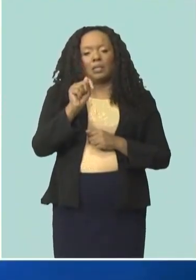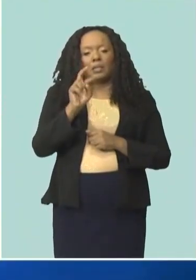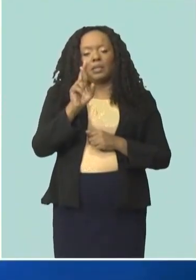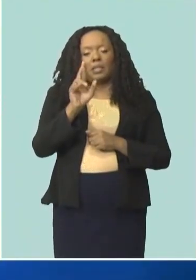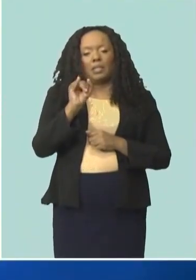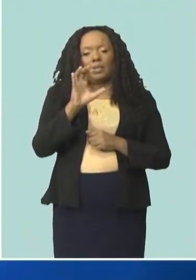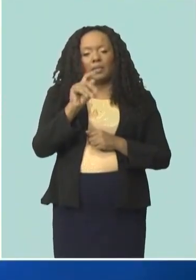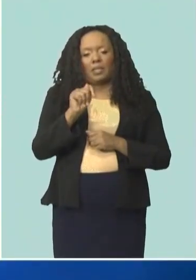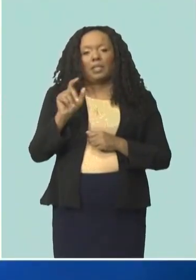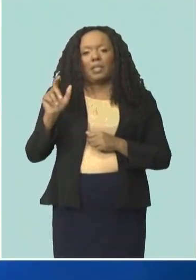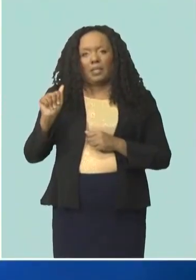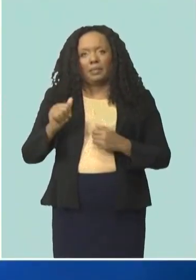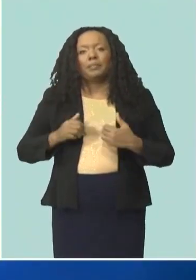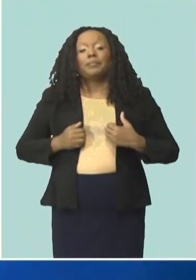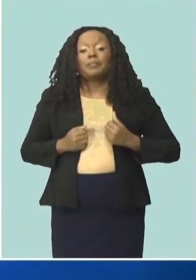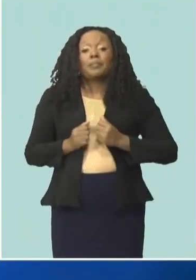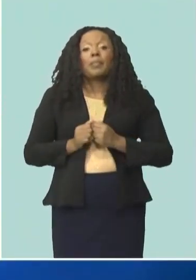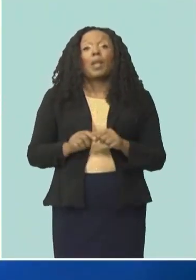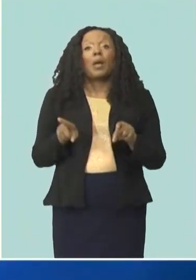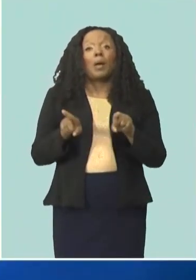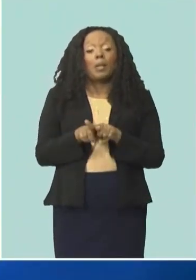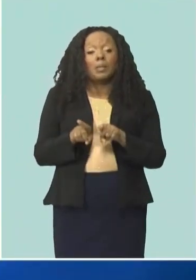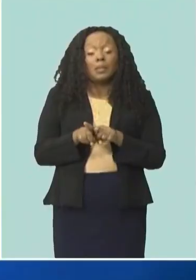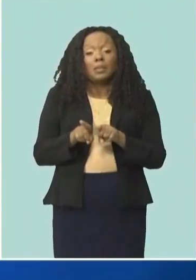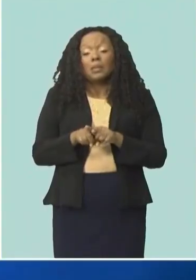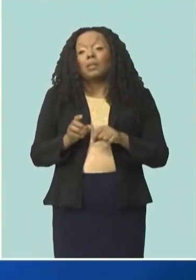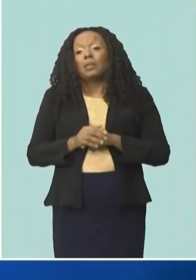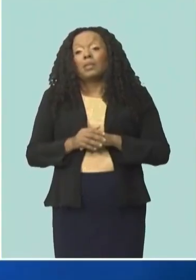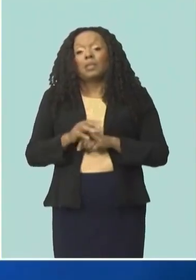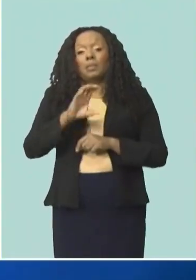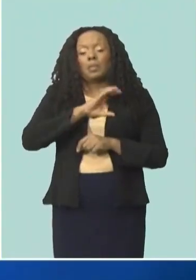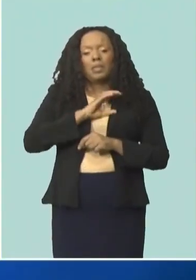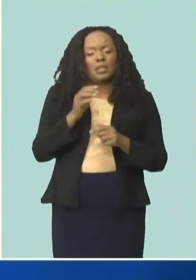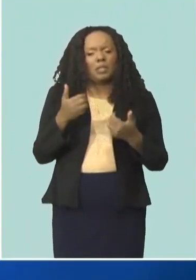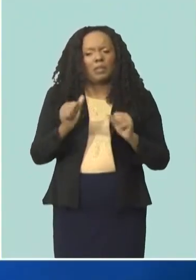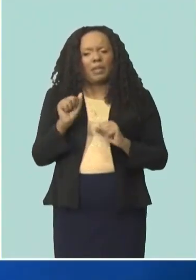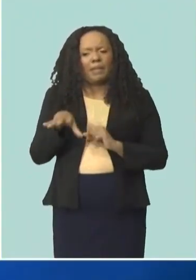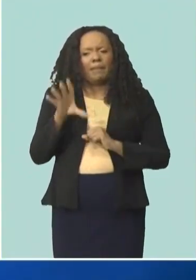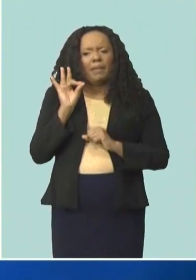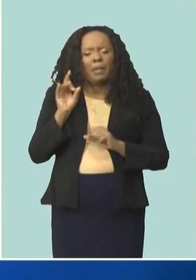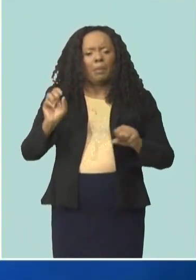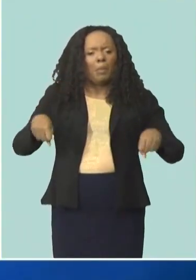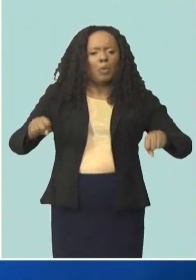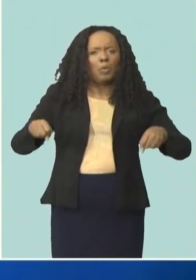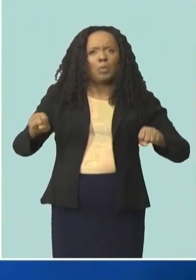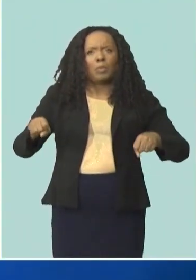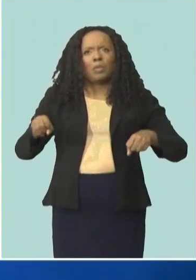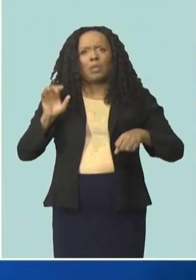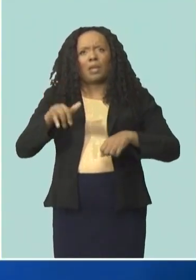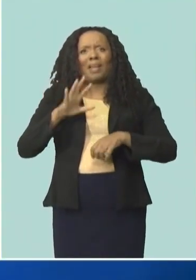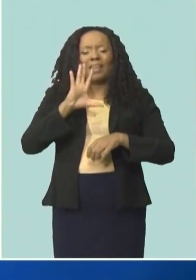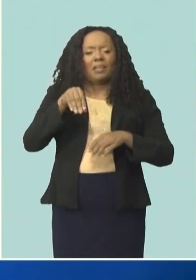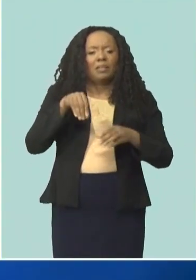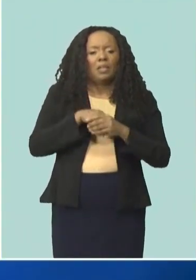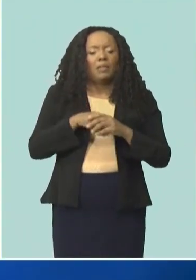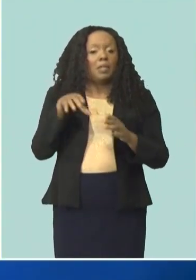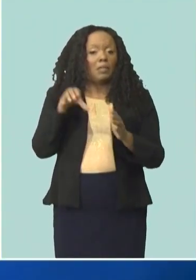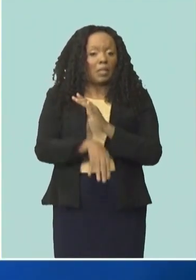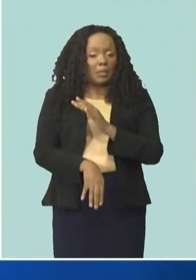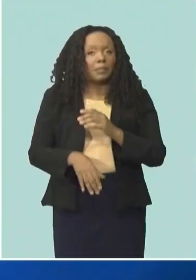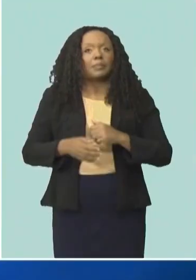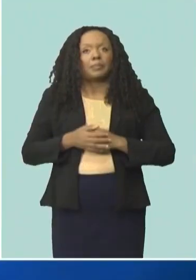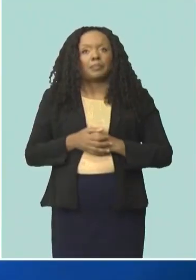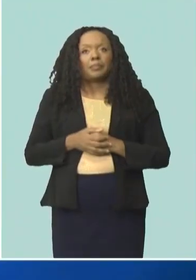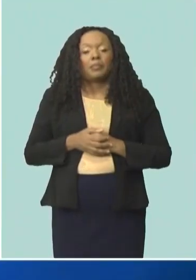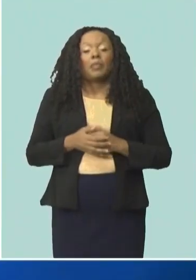Broken Trident, going after bikes being used in criminal activities. The Broken Trident operation, which is currently